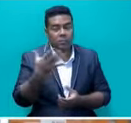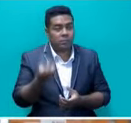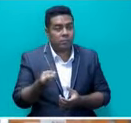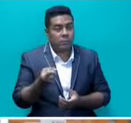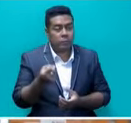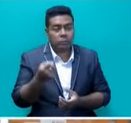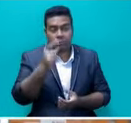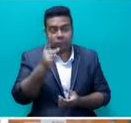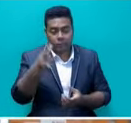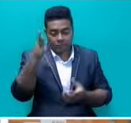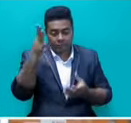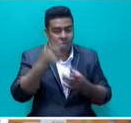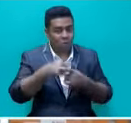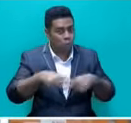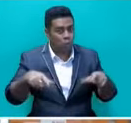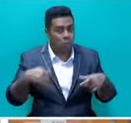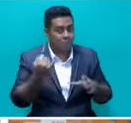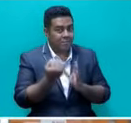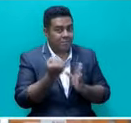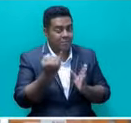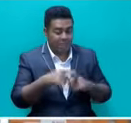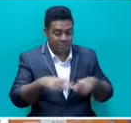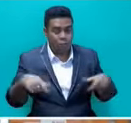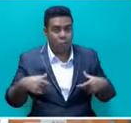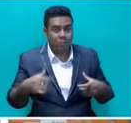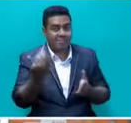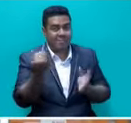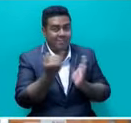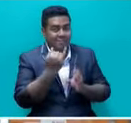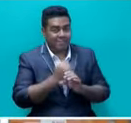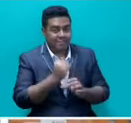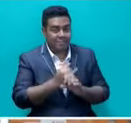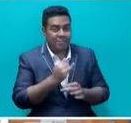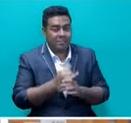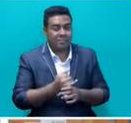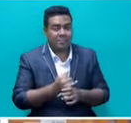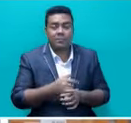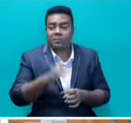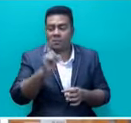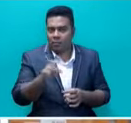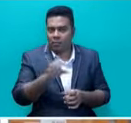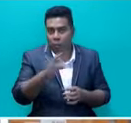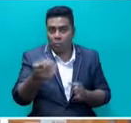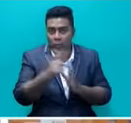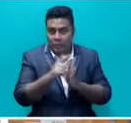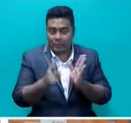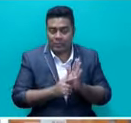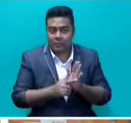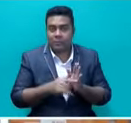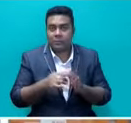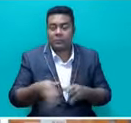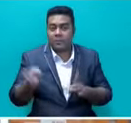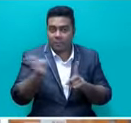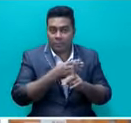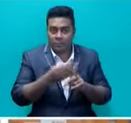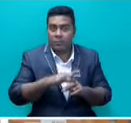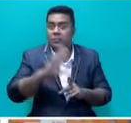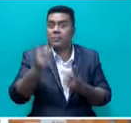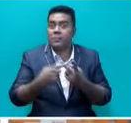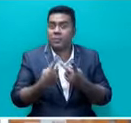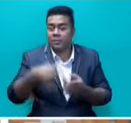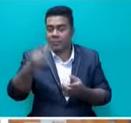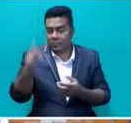summary offense, indictable offense, which is triable if he or she unlawfully and indecently assaults another